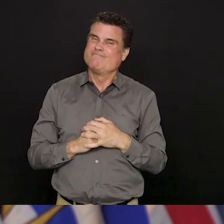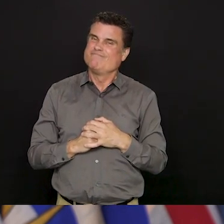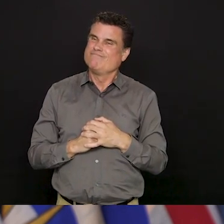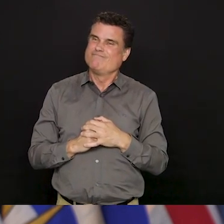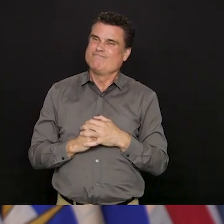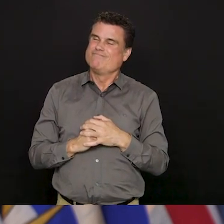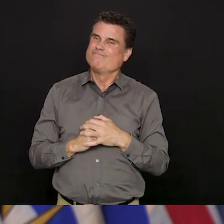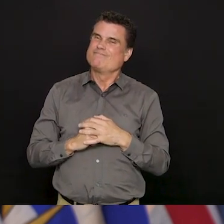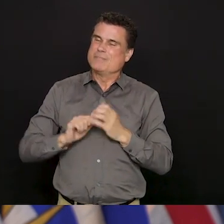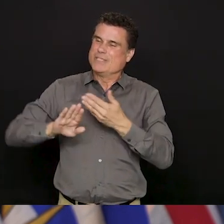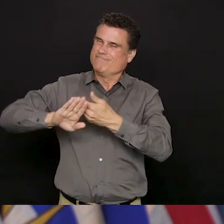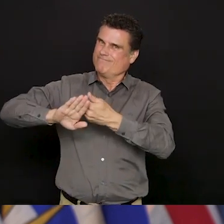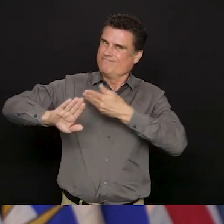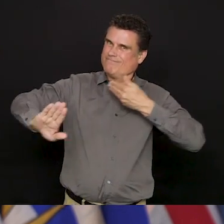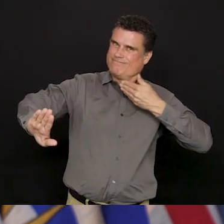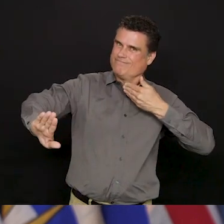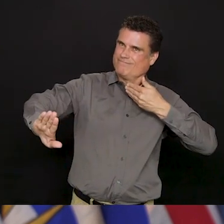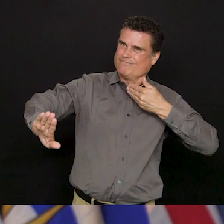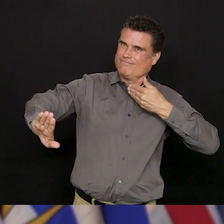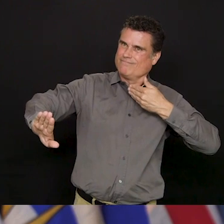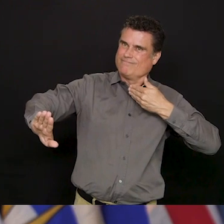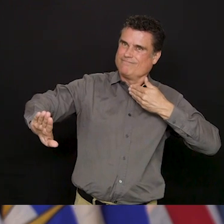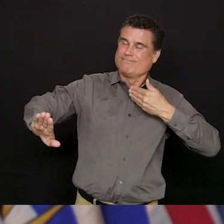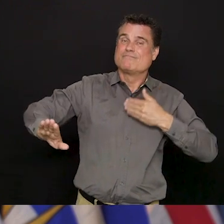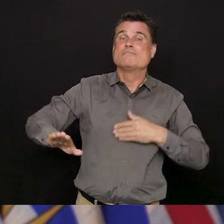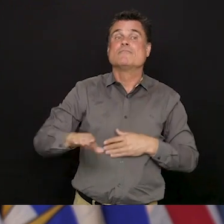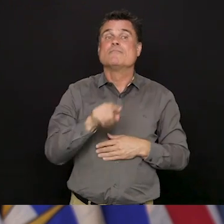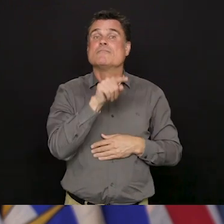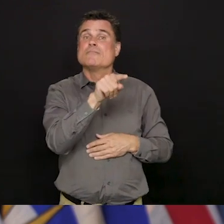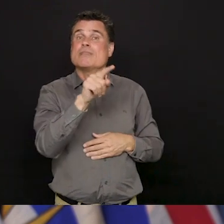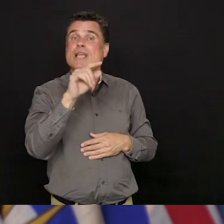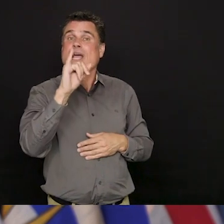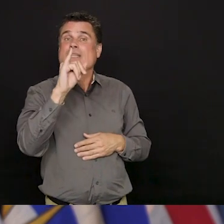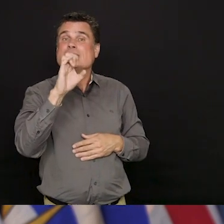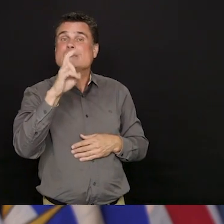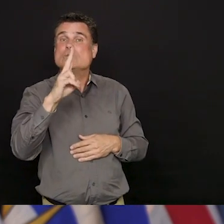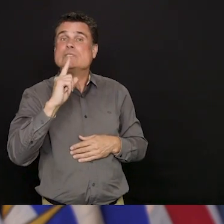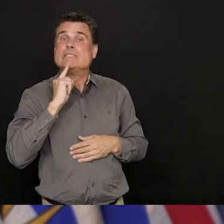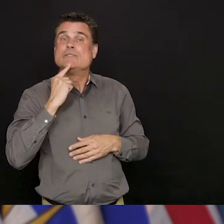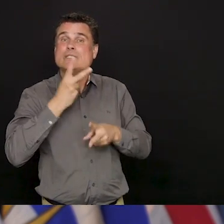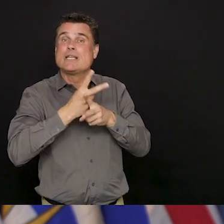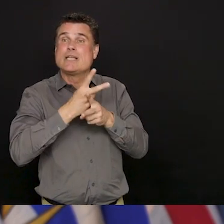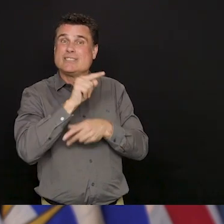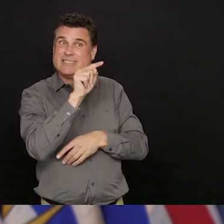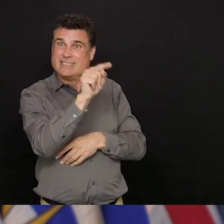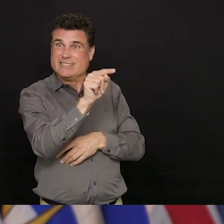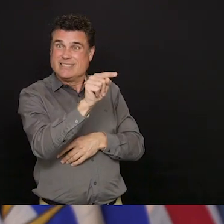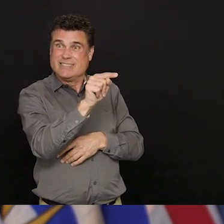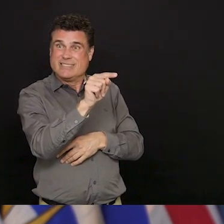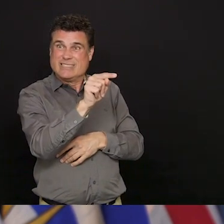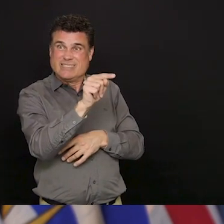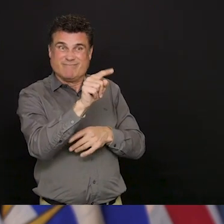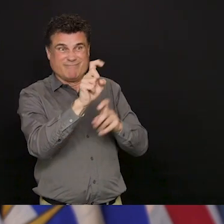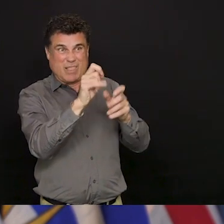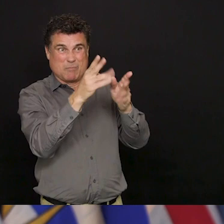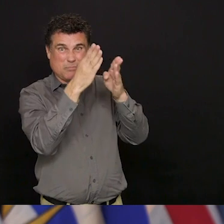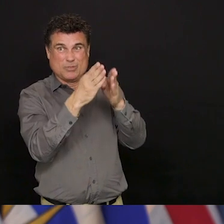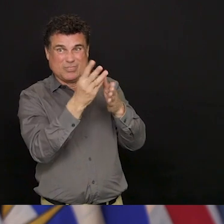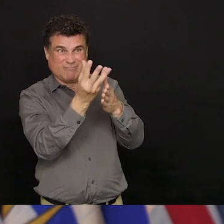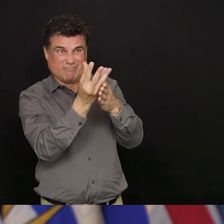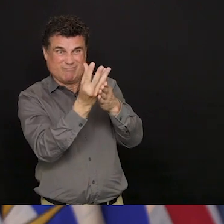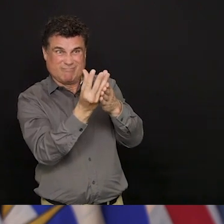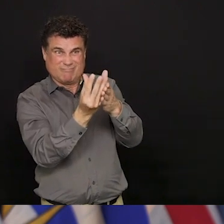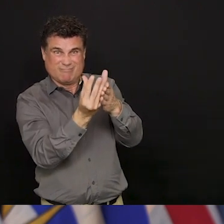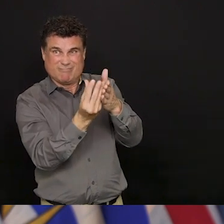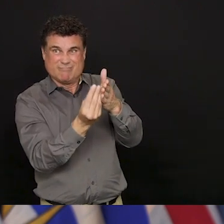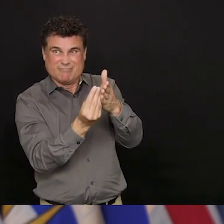possible, recognizing that we have to wear personal protective equipment and make sure that that the staff are protected as